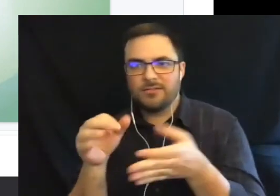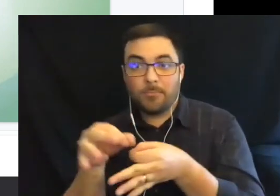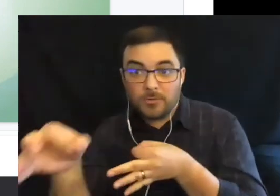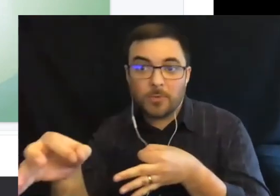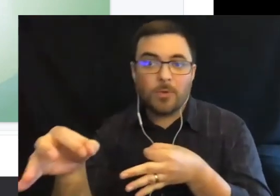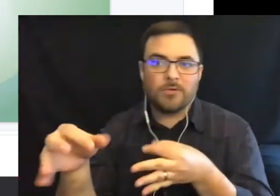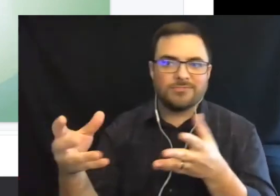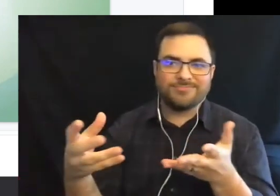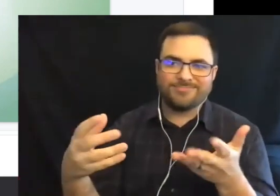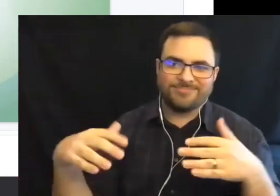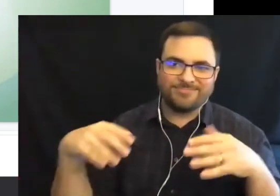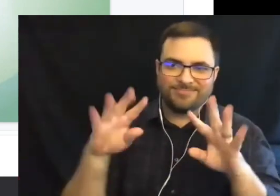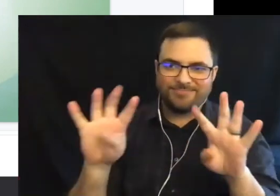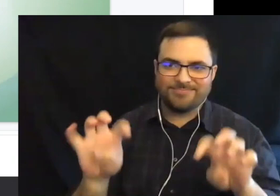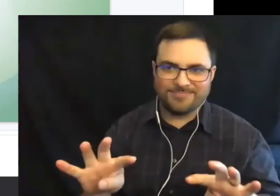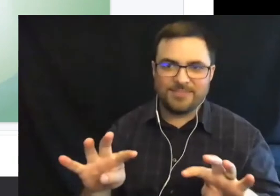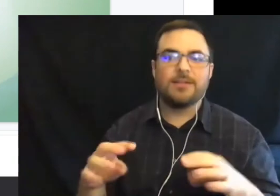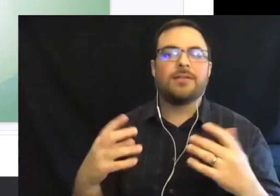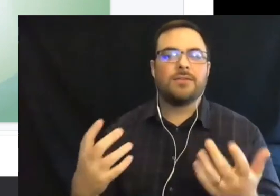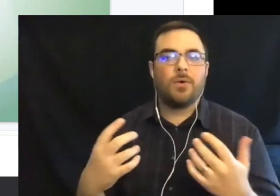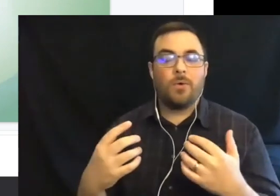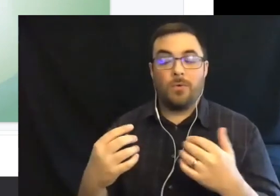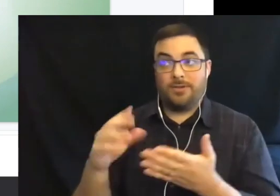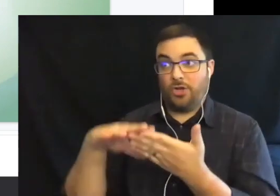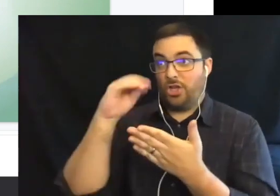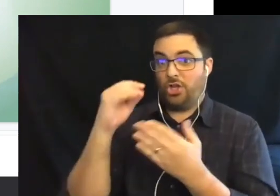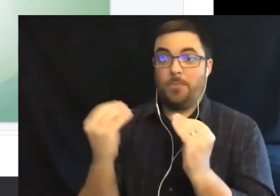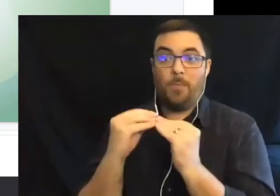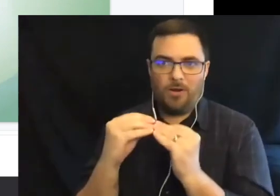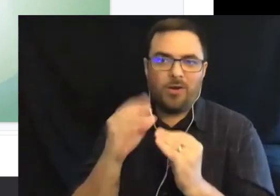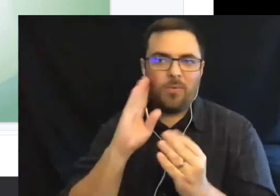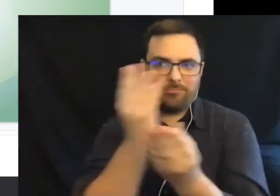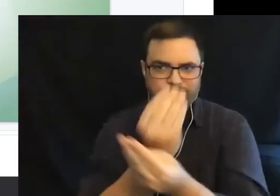whatever. So we'll keep you up to date as we learn more about that.